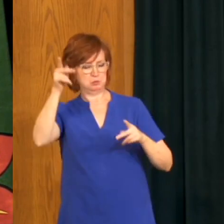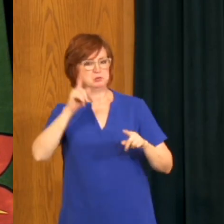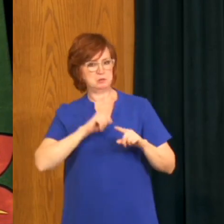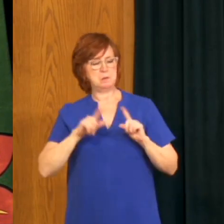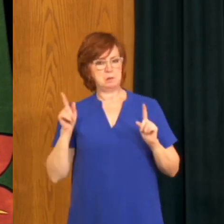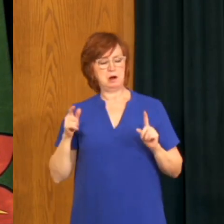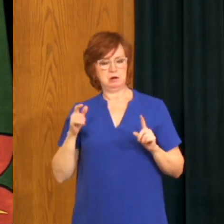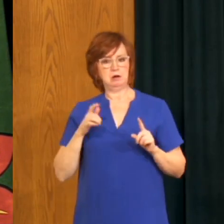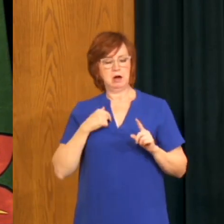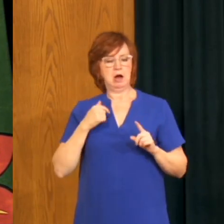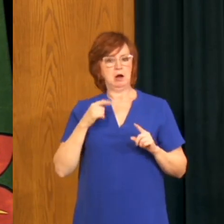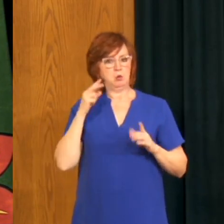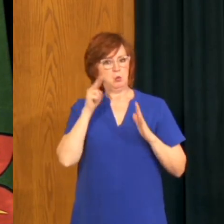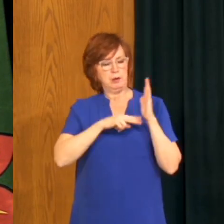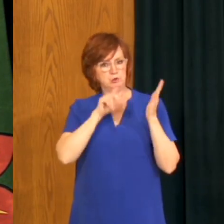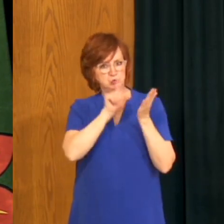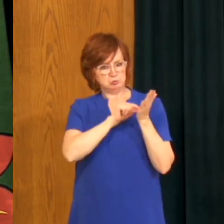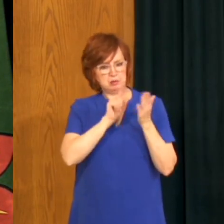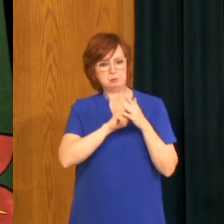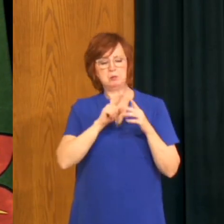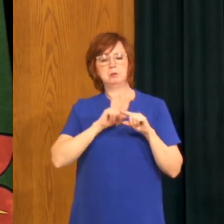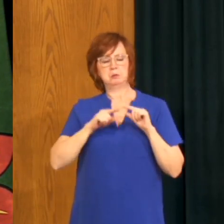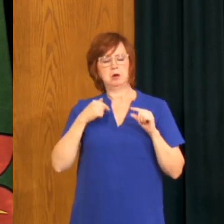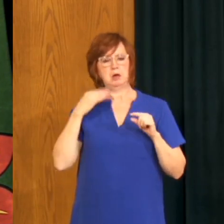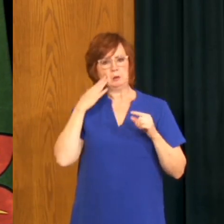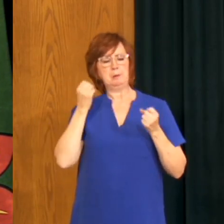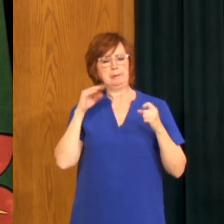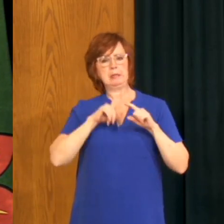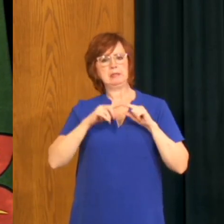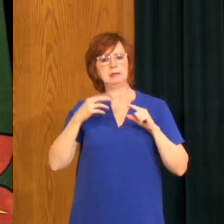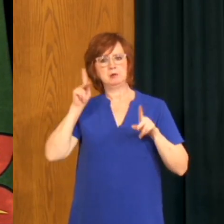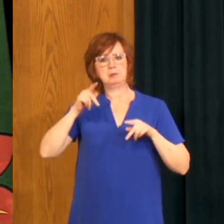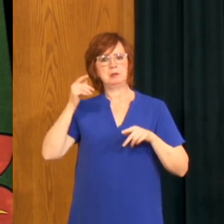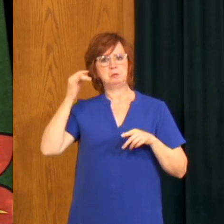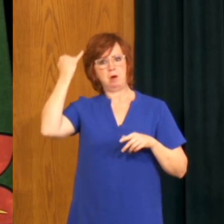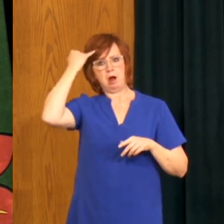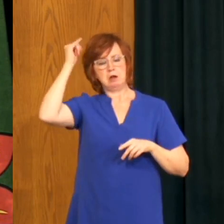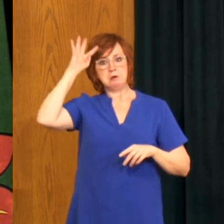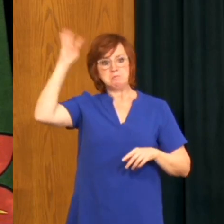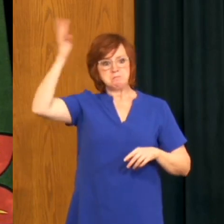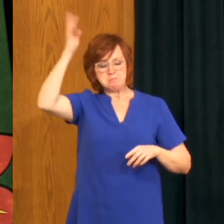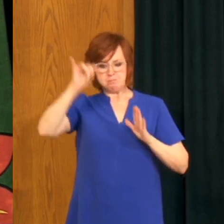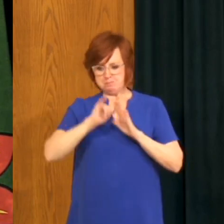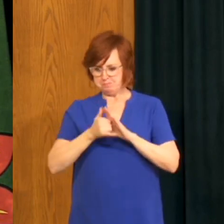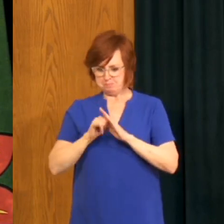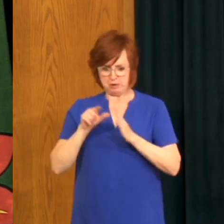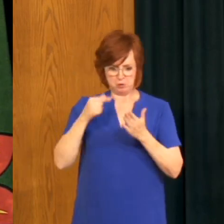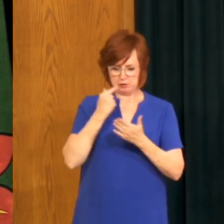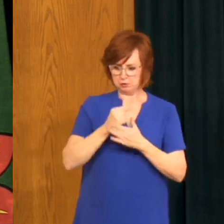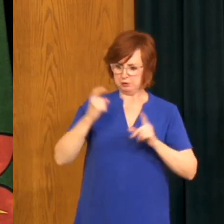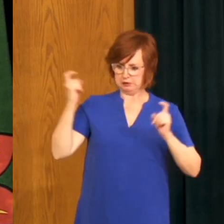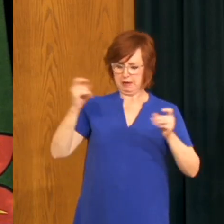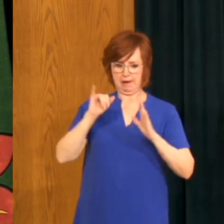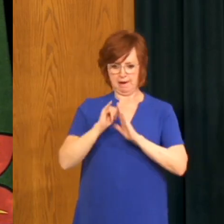Dr. Shahab, with respect to that. I know there are a number of proposals and a number of